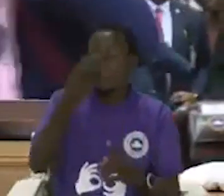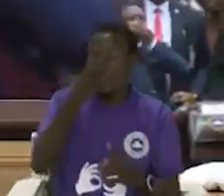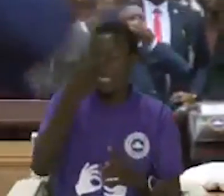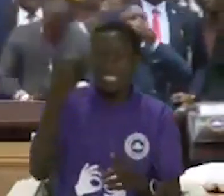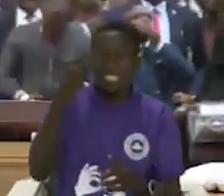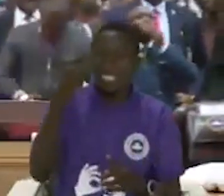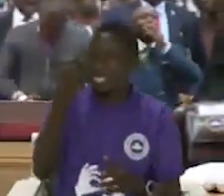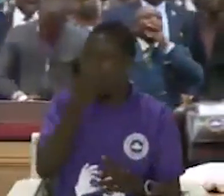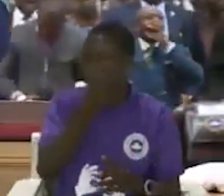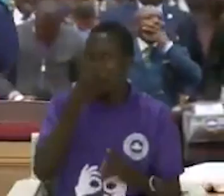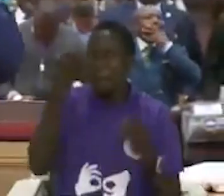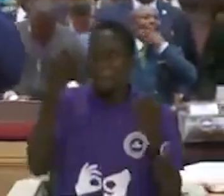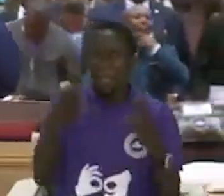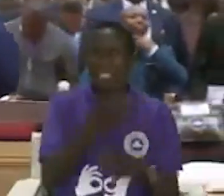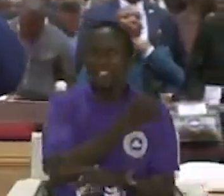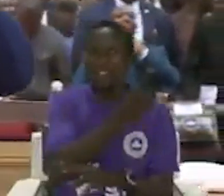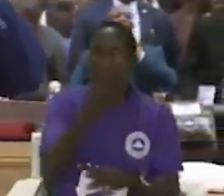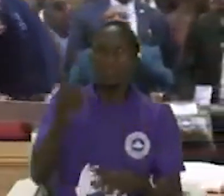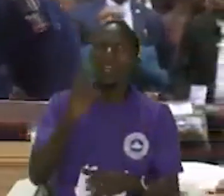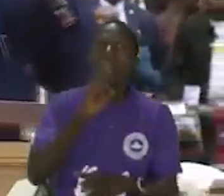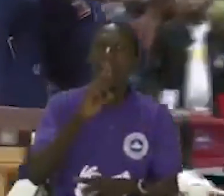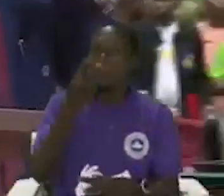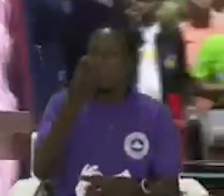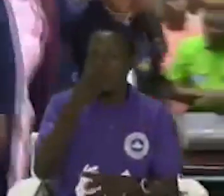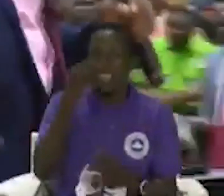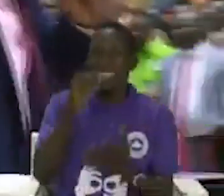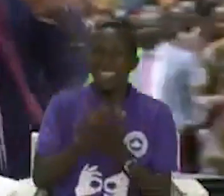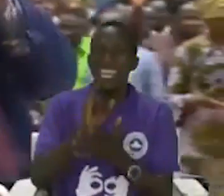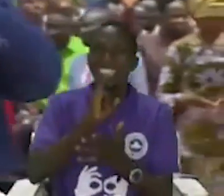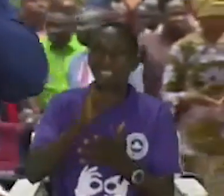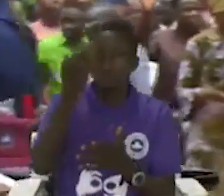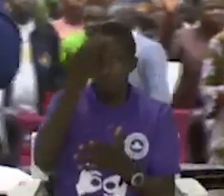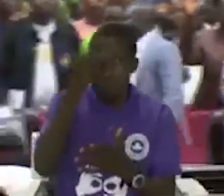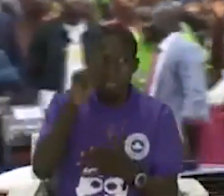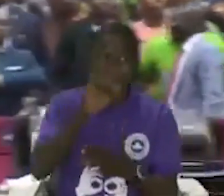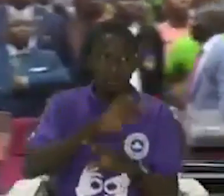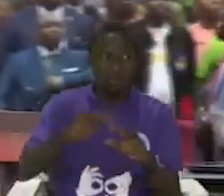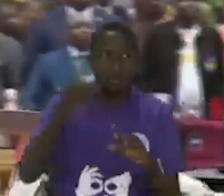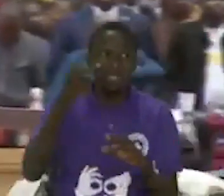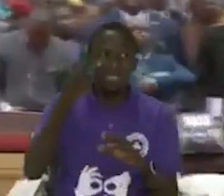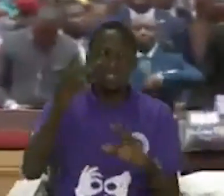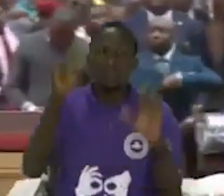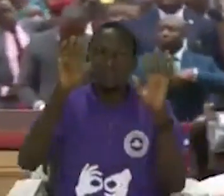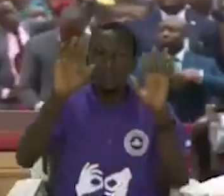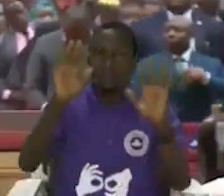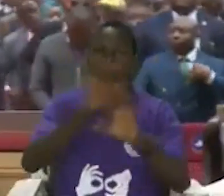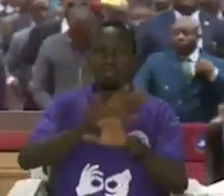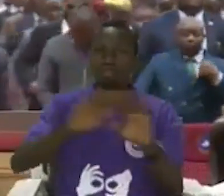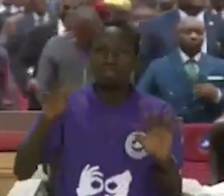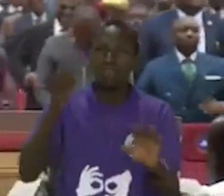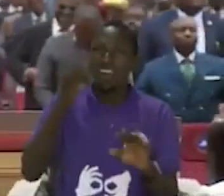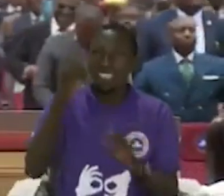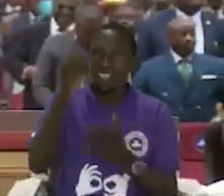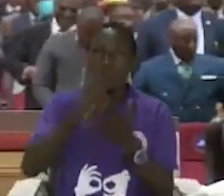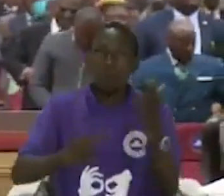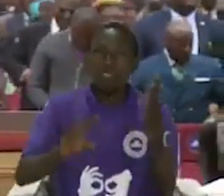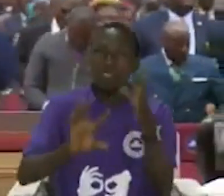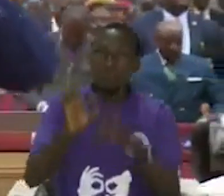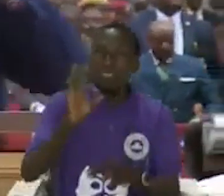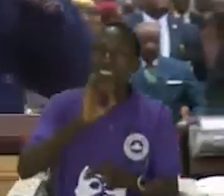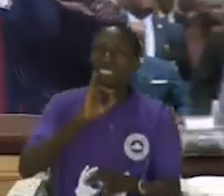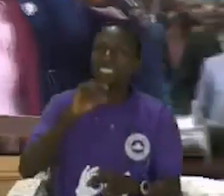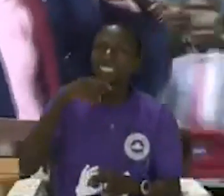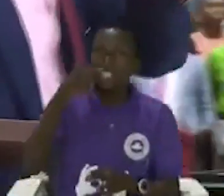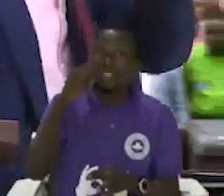That is why we are not seeing miracles today. You are shallow. You don't understand what the Spirit is saying per time. and you want